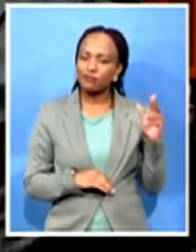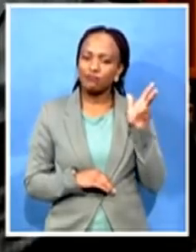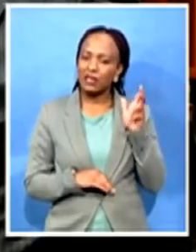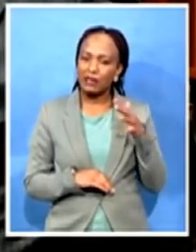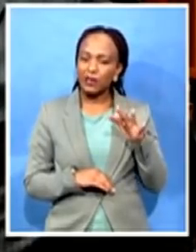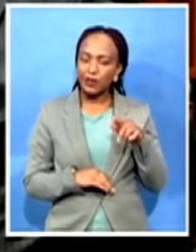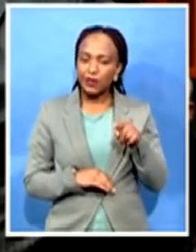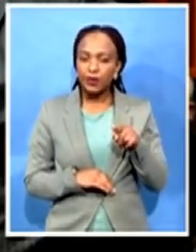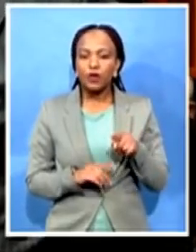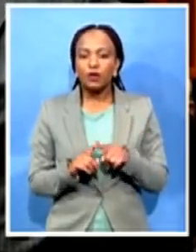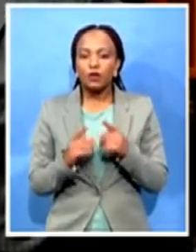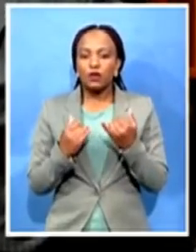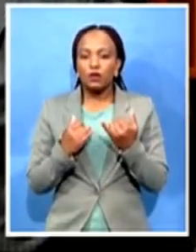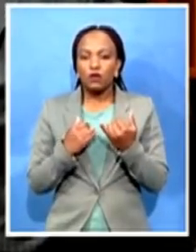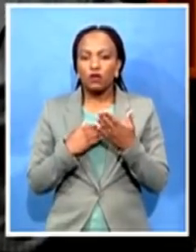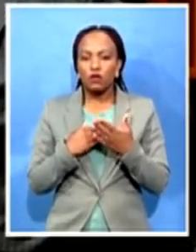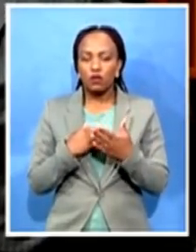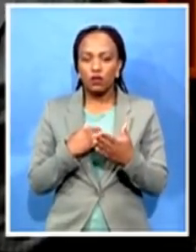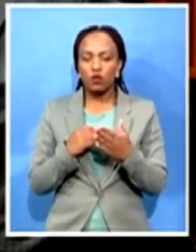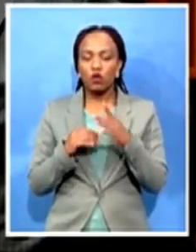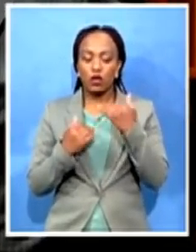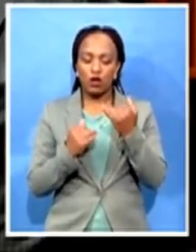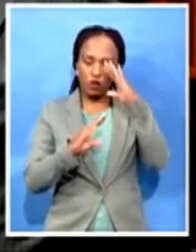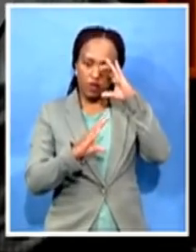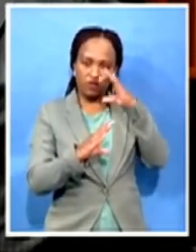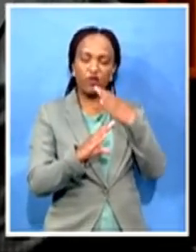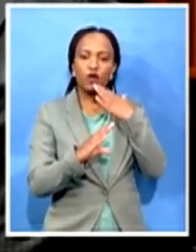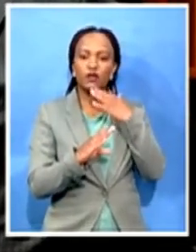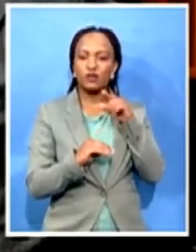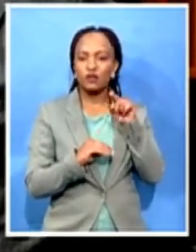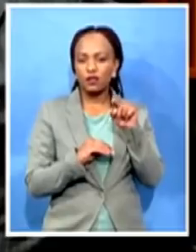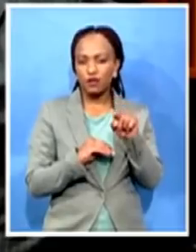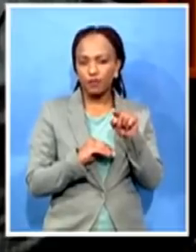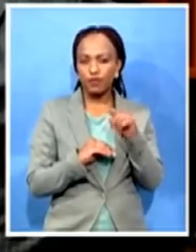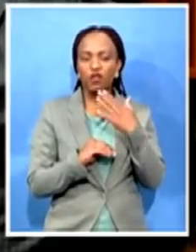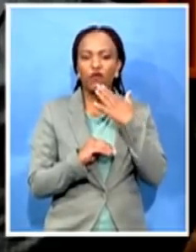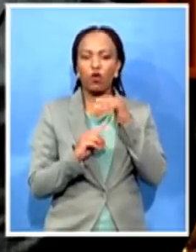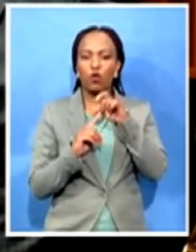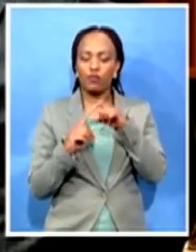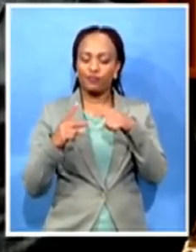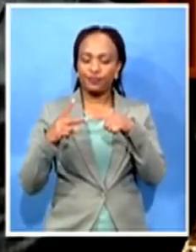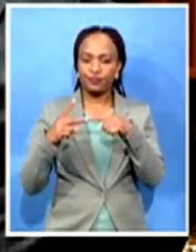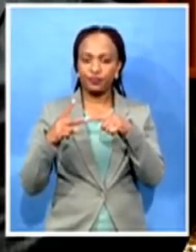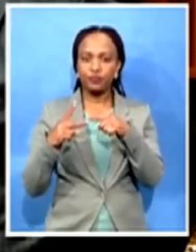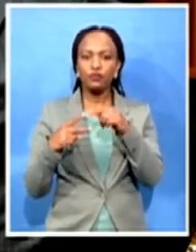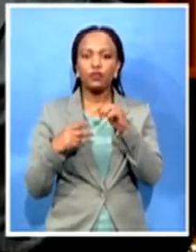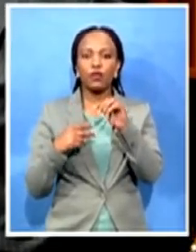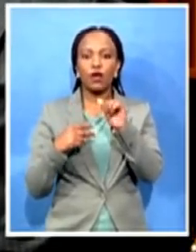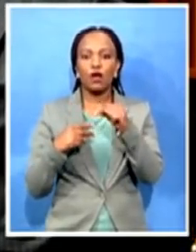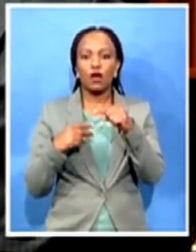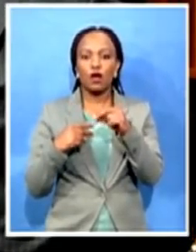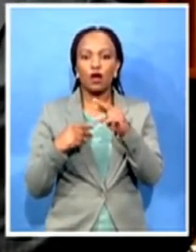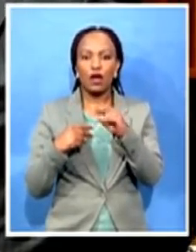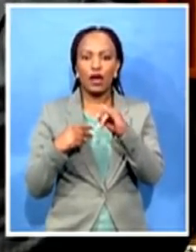deal with the joinder of Mr. Agrizzi first. He hasn't formally been joined. He's standing here, but I trust there must